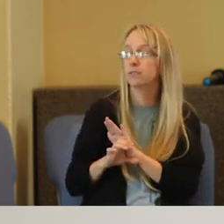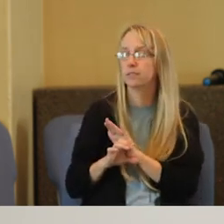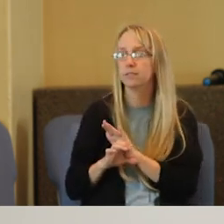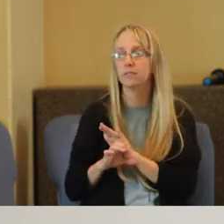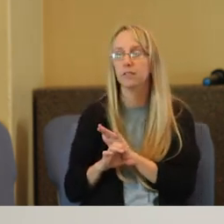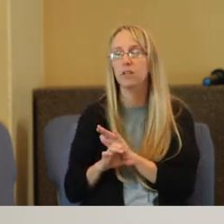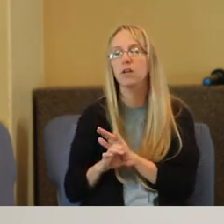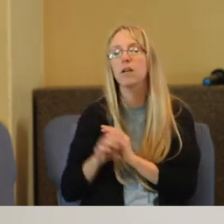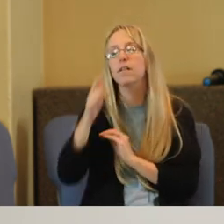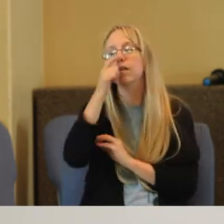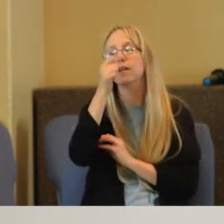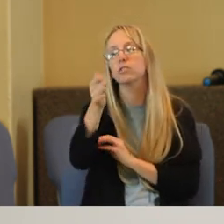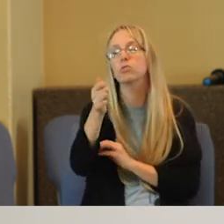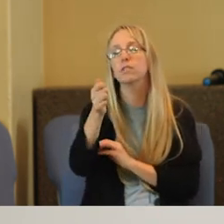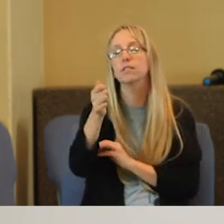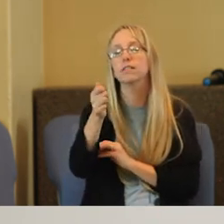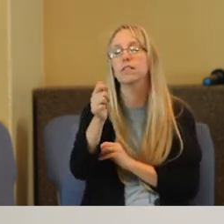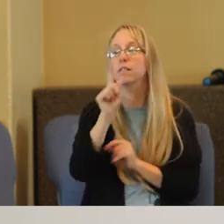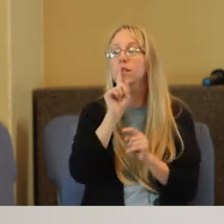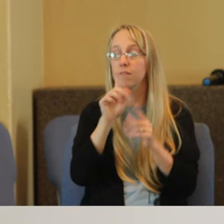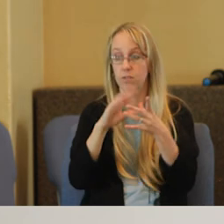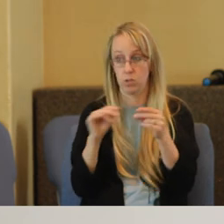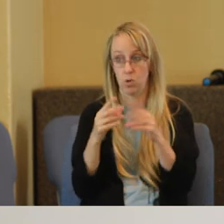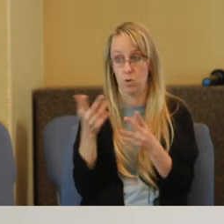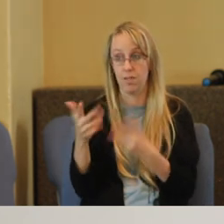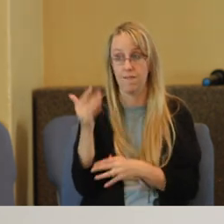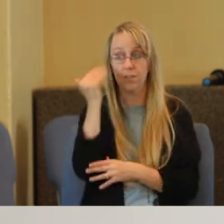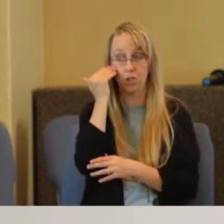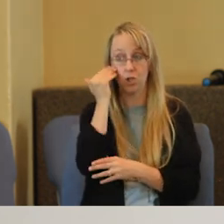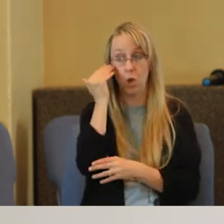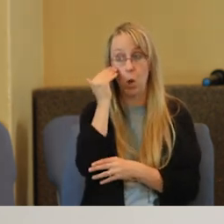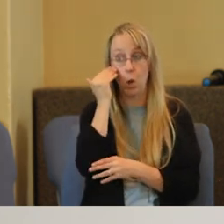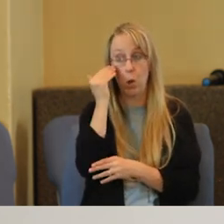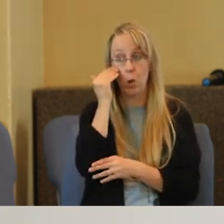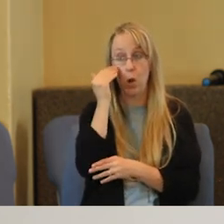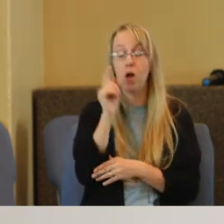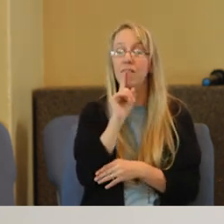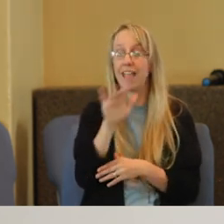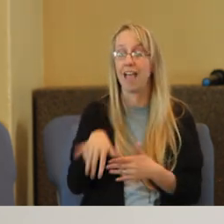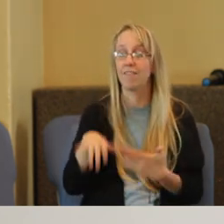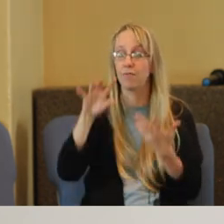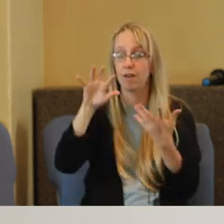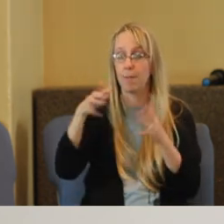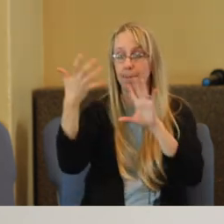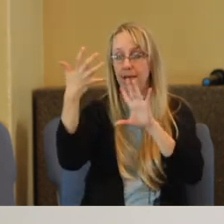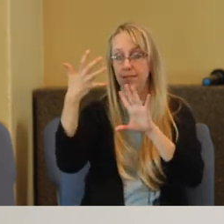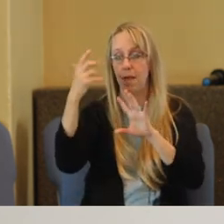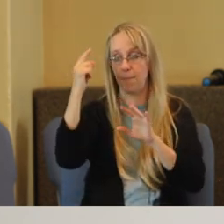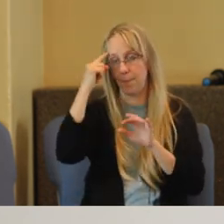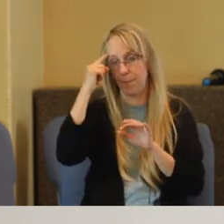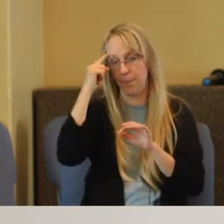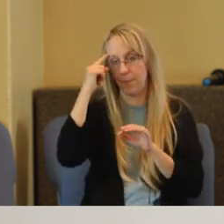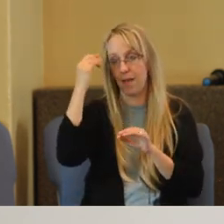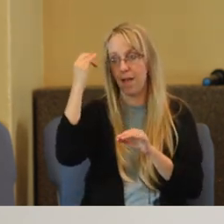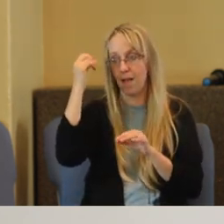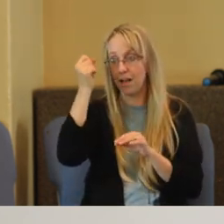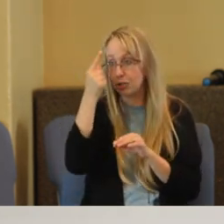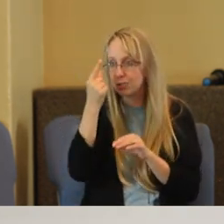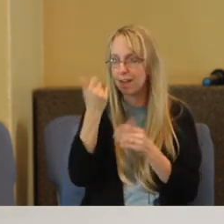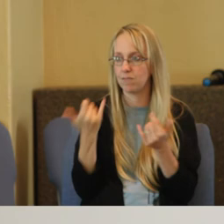The interesting thing is, even the stories they do know, they got a very messed up understanding of what actually happened.